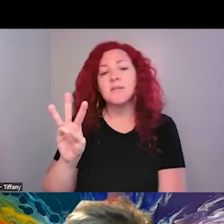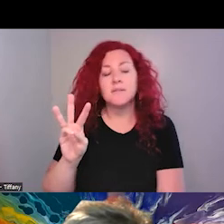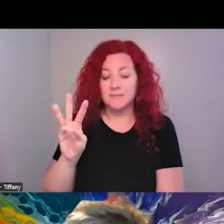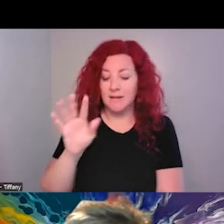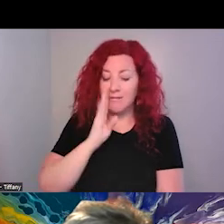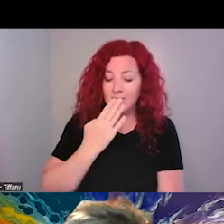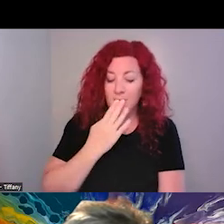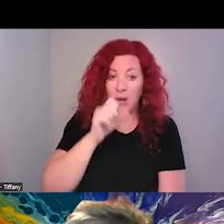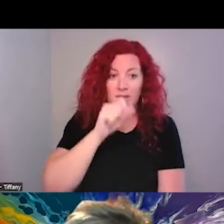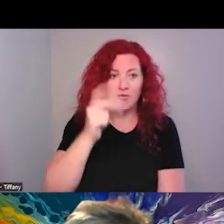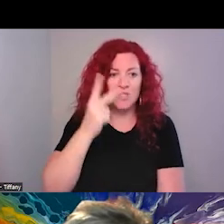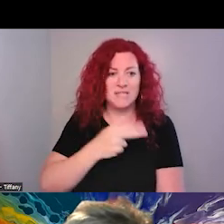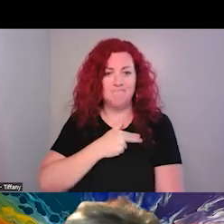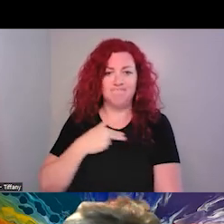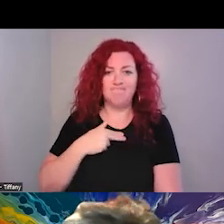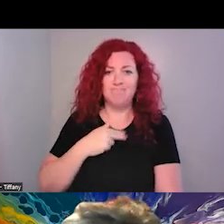We